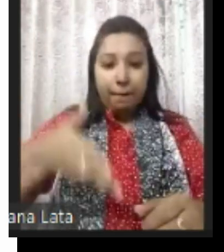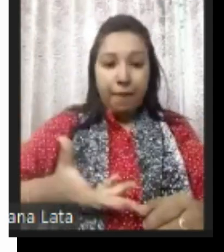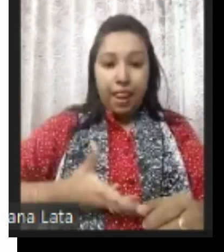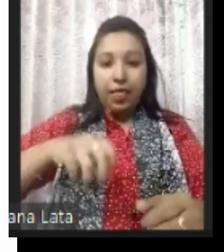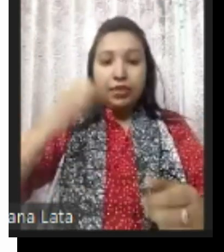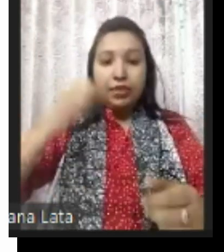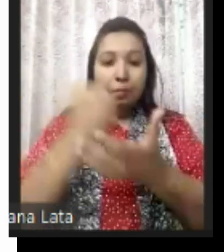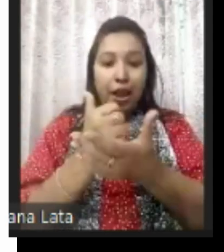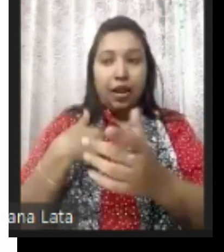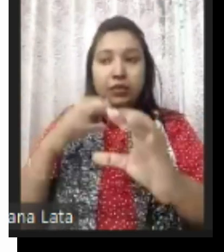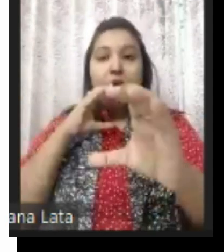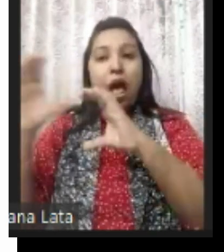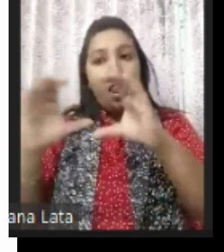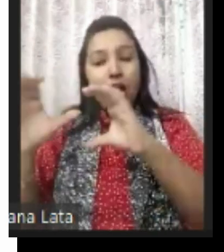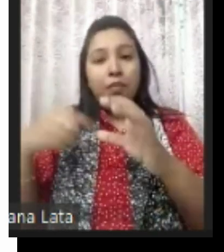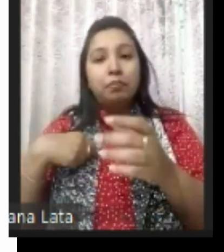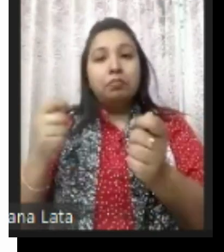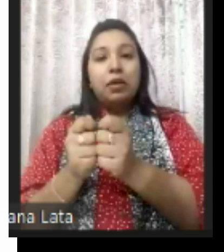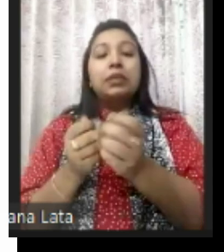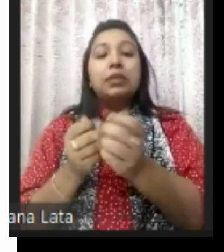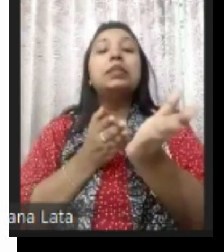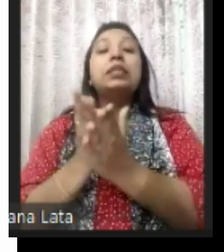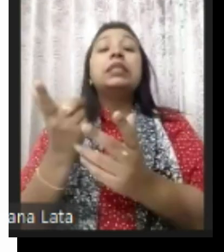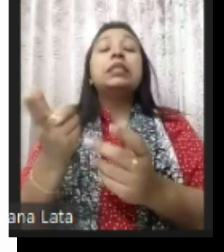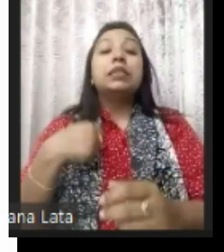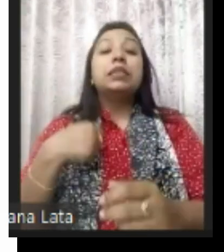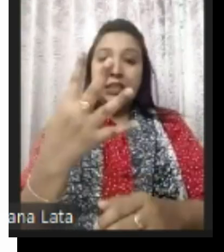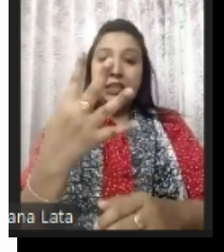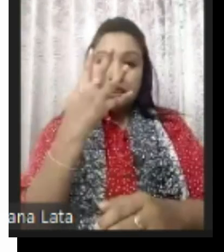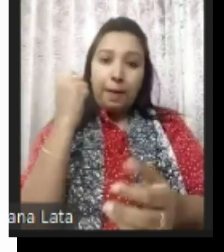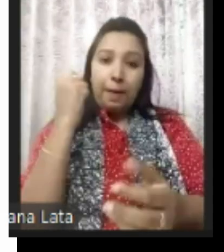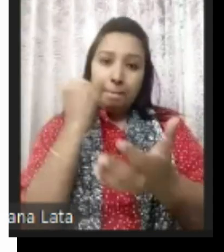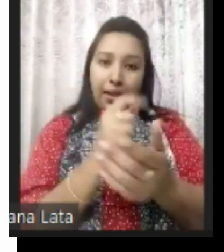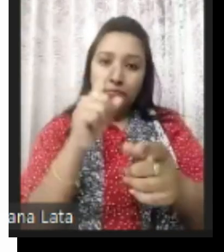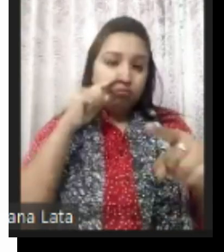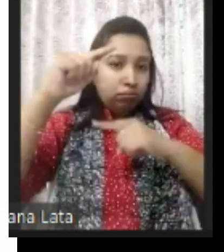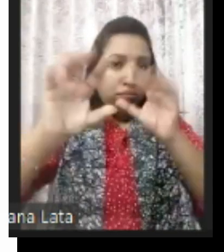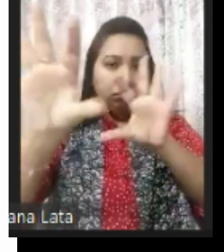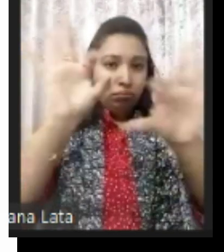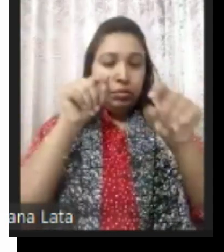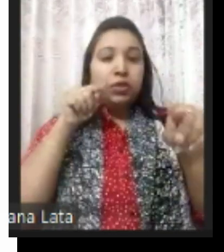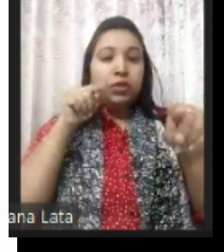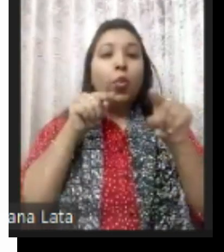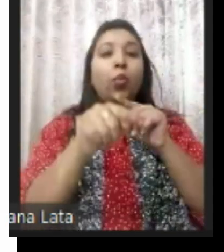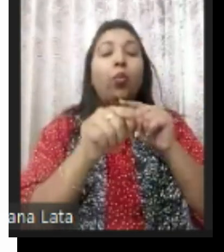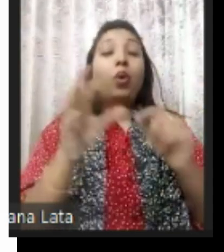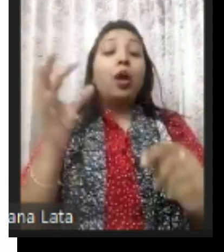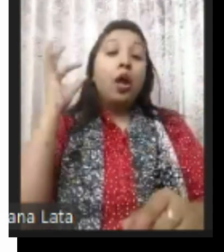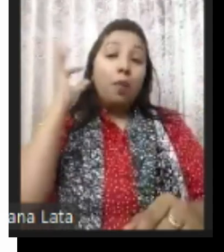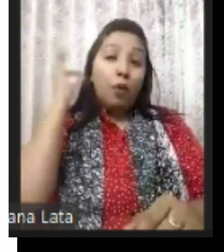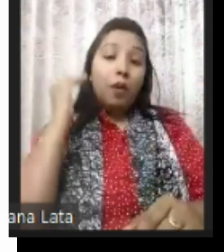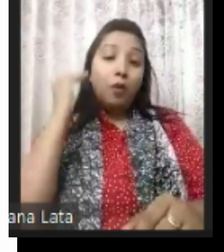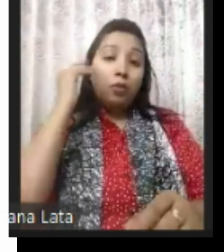that is Bangladesh Bank, to and identify 4 banks to make their service inclusive and accessible.